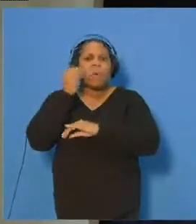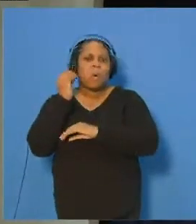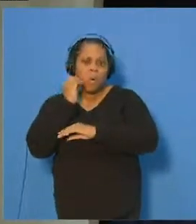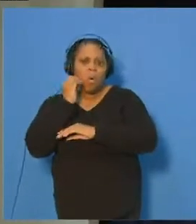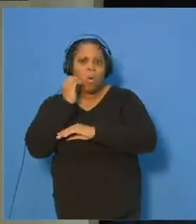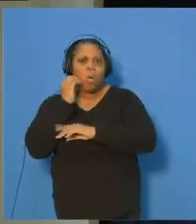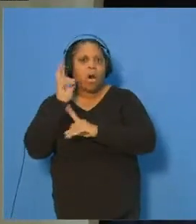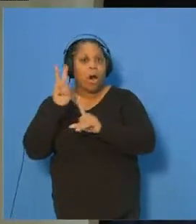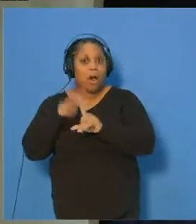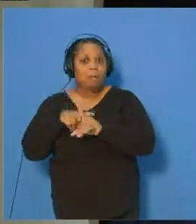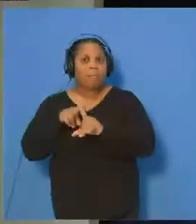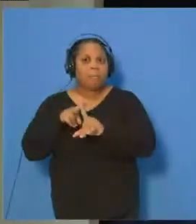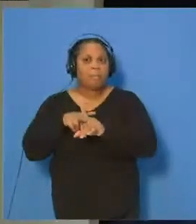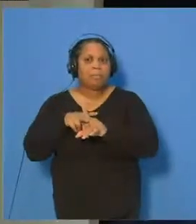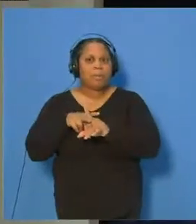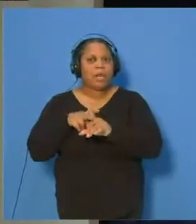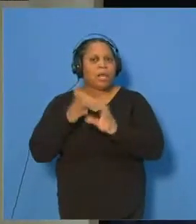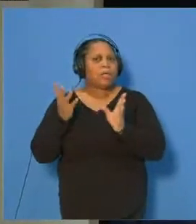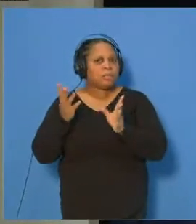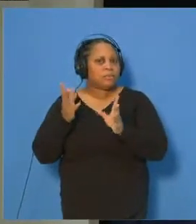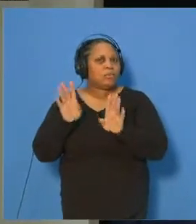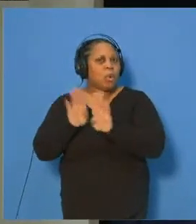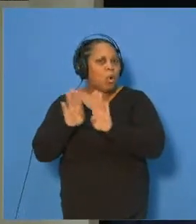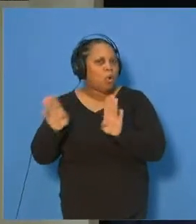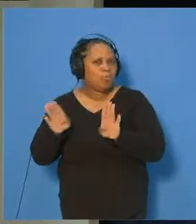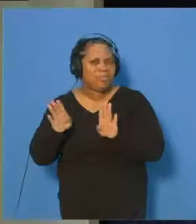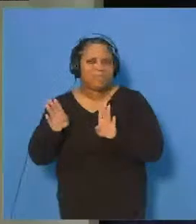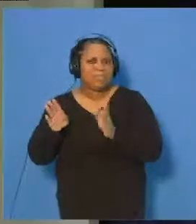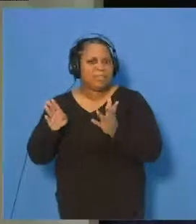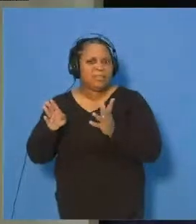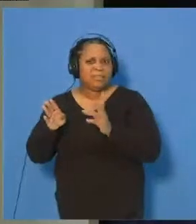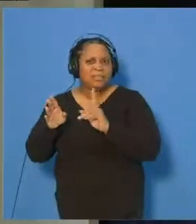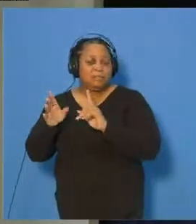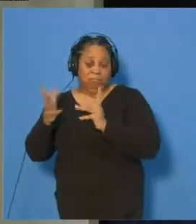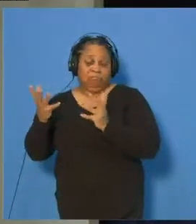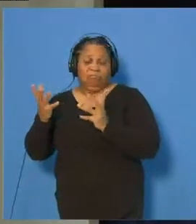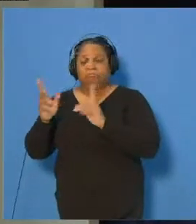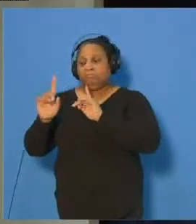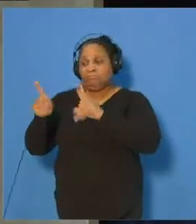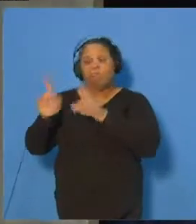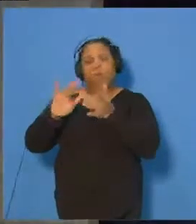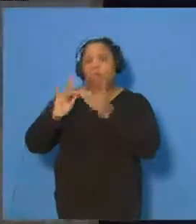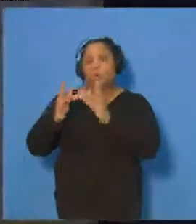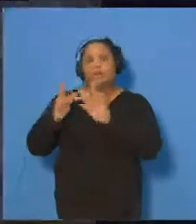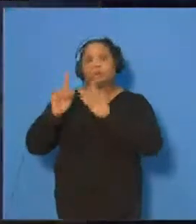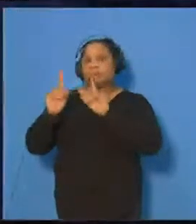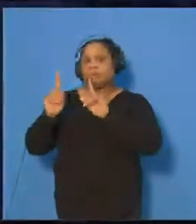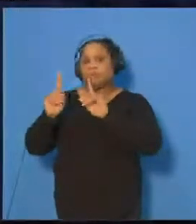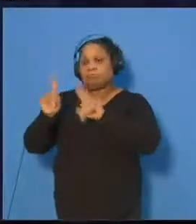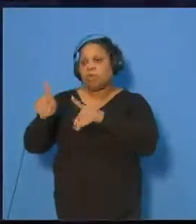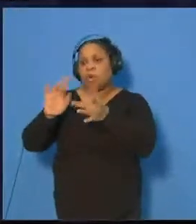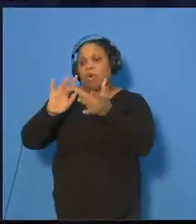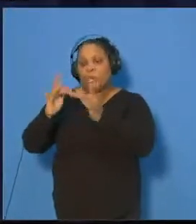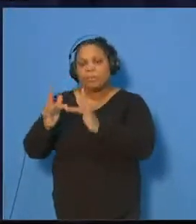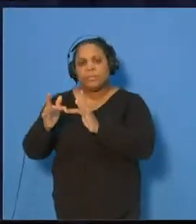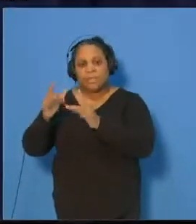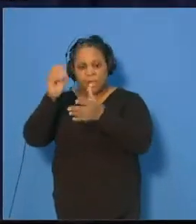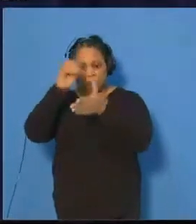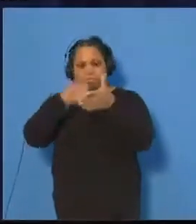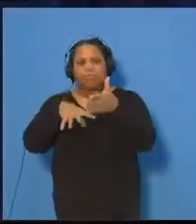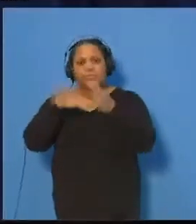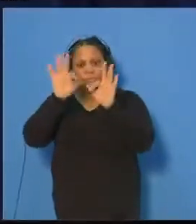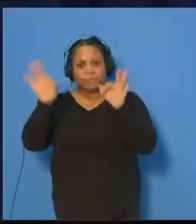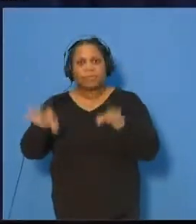apply to open? I'm going to share the information. They can just go on our website and fill out the form, and the team will consider their